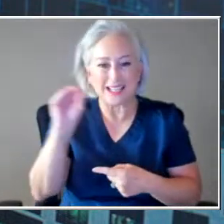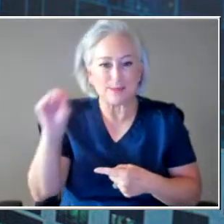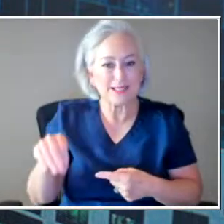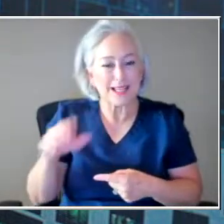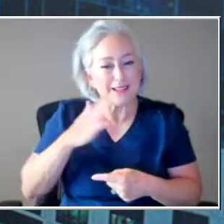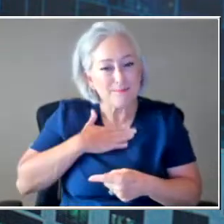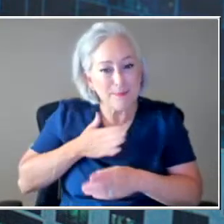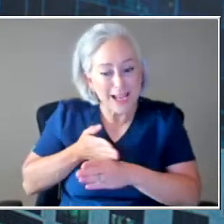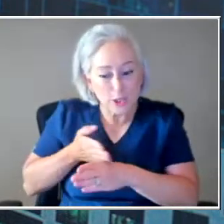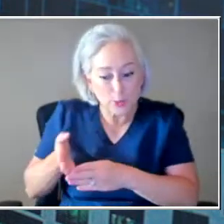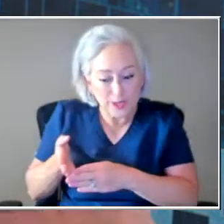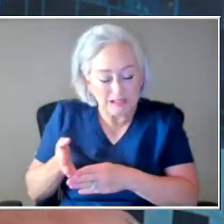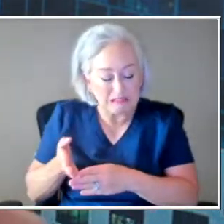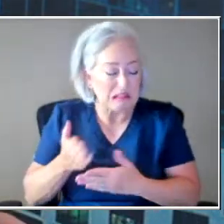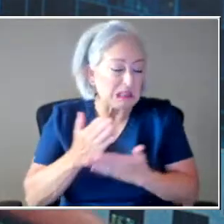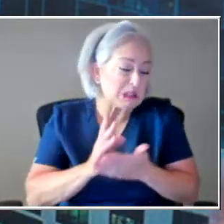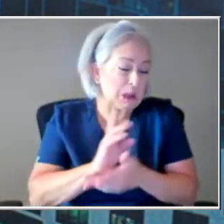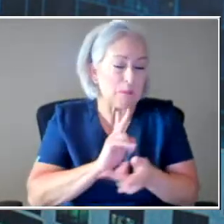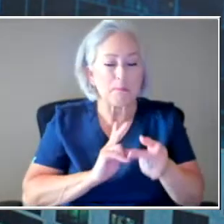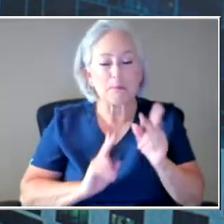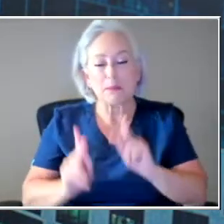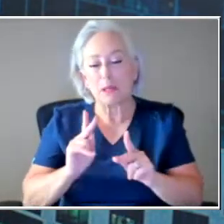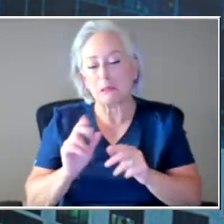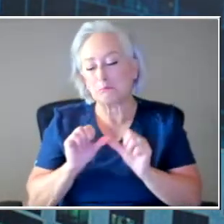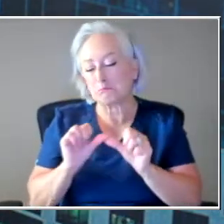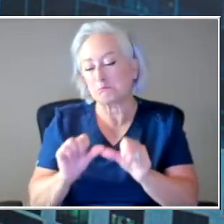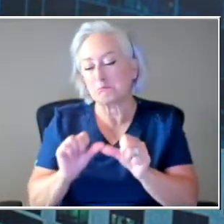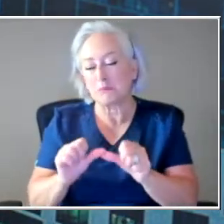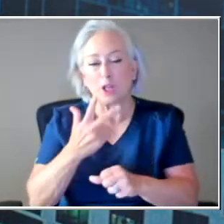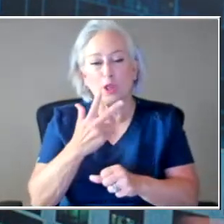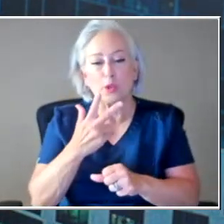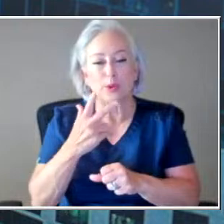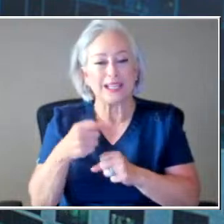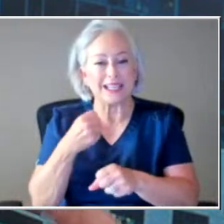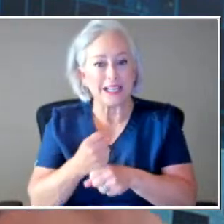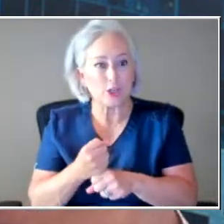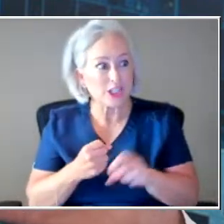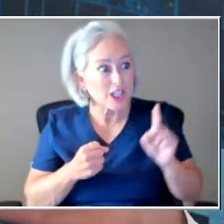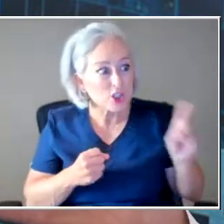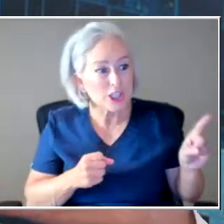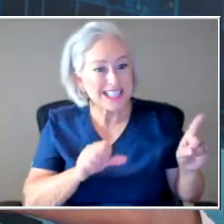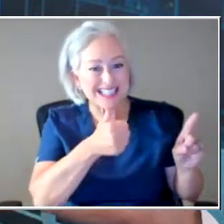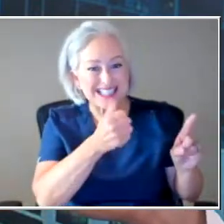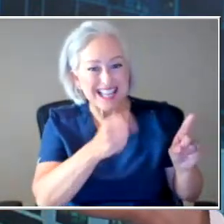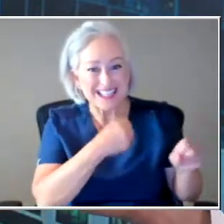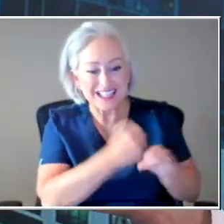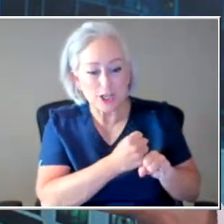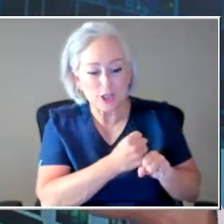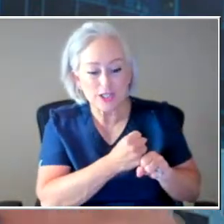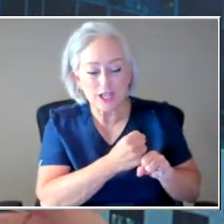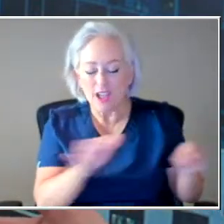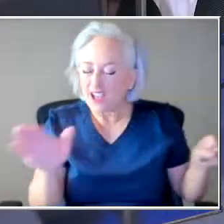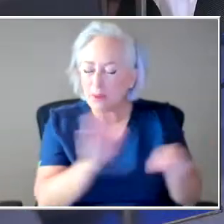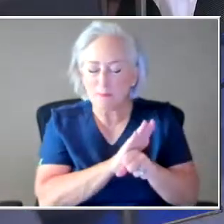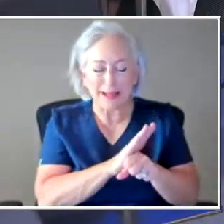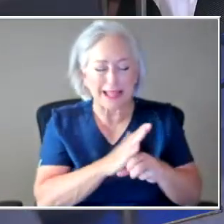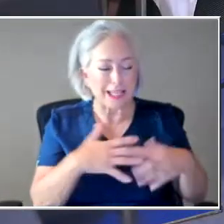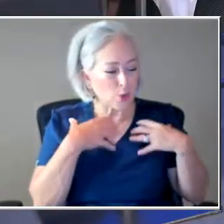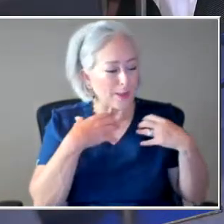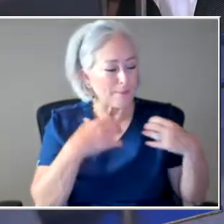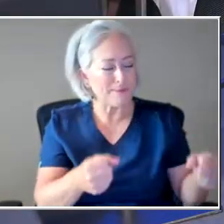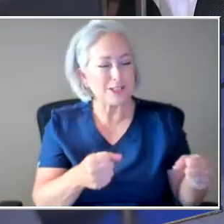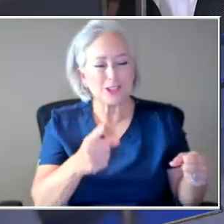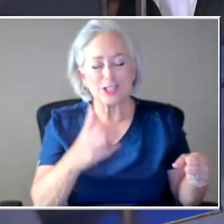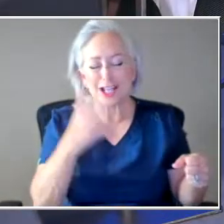survive 3-4 years. We're 10 years out on this journey, and she's in complete remission, and she looks absolutely fabulous,